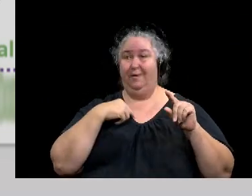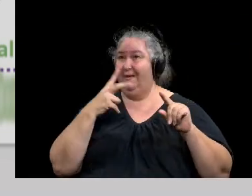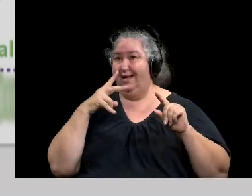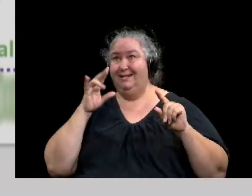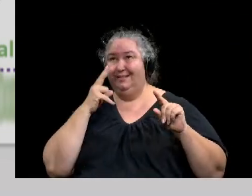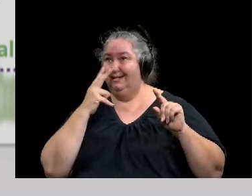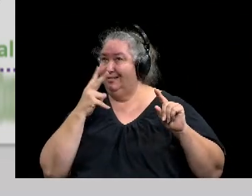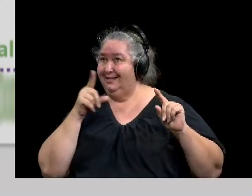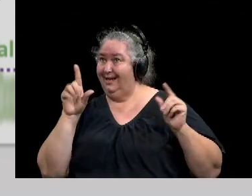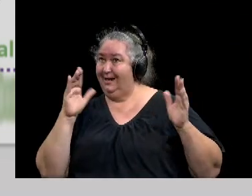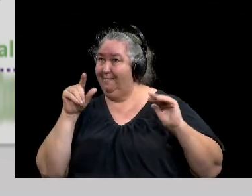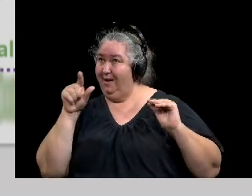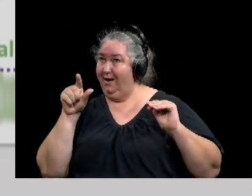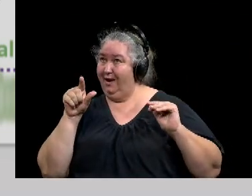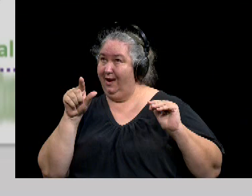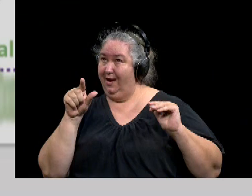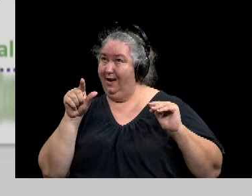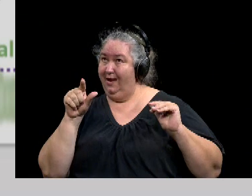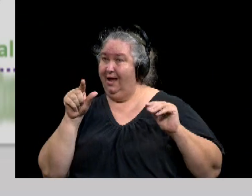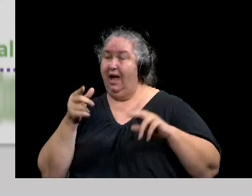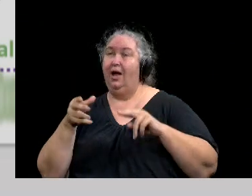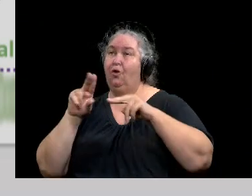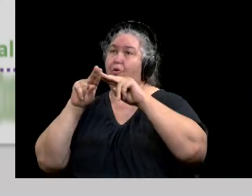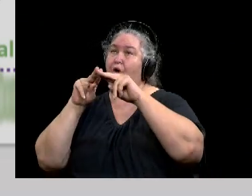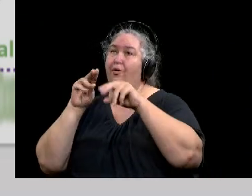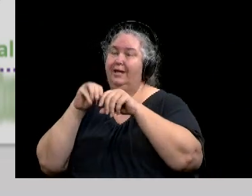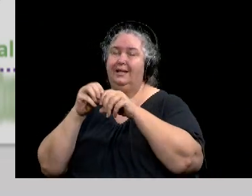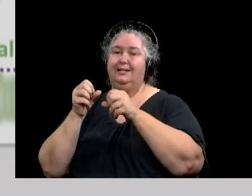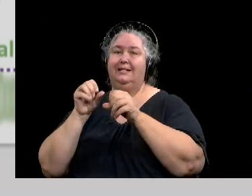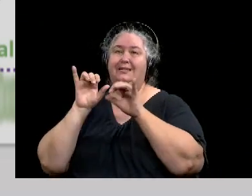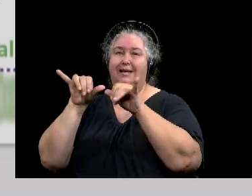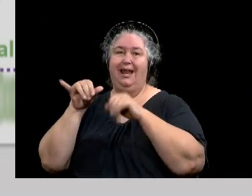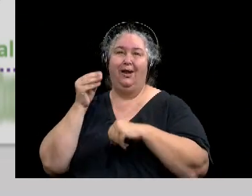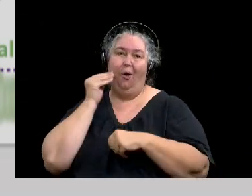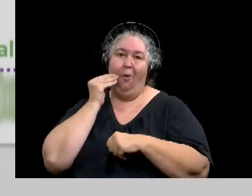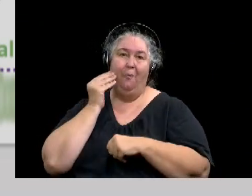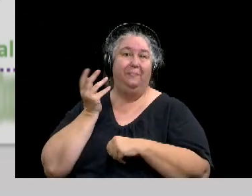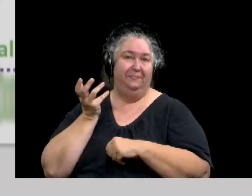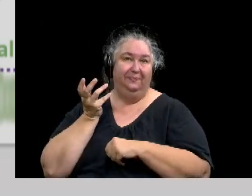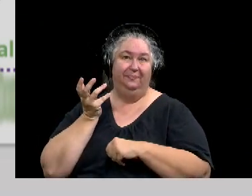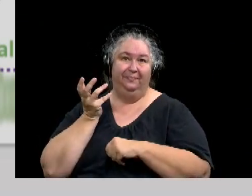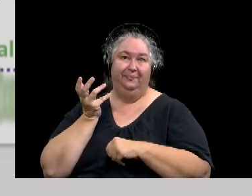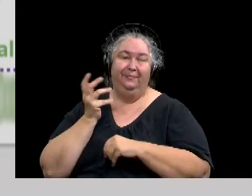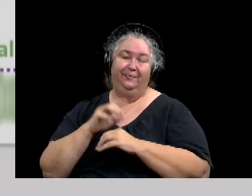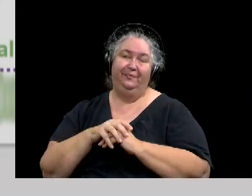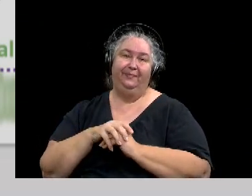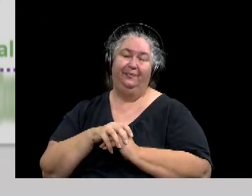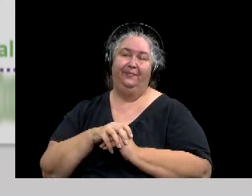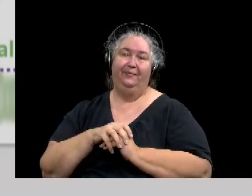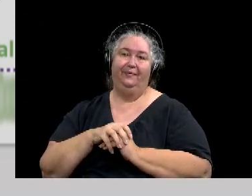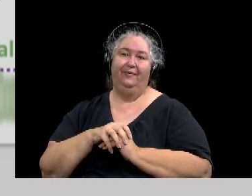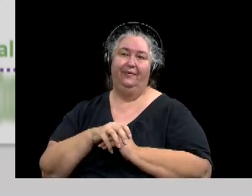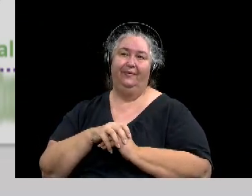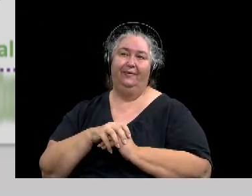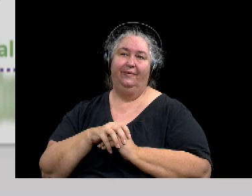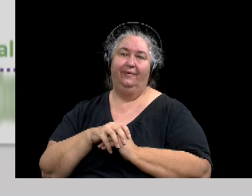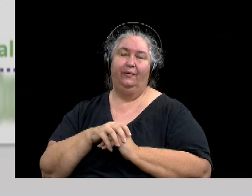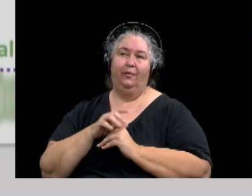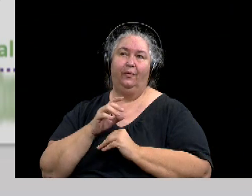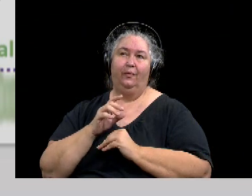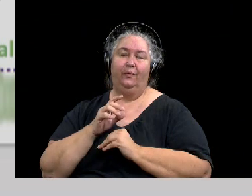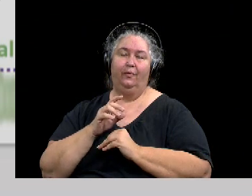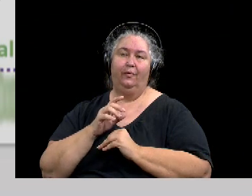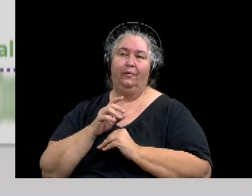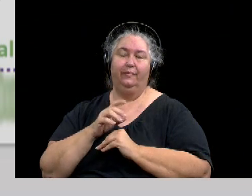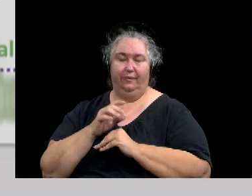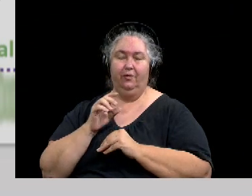seen commensurate growth in the amount of time spent in residential locations or time spent at